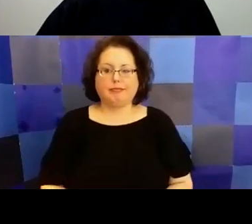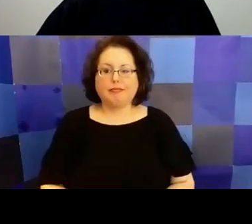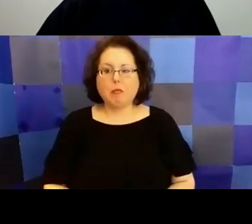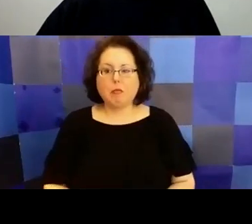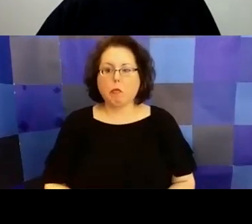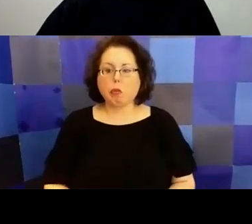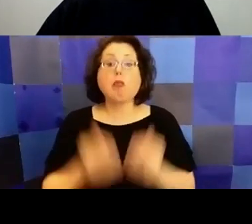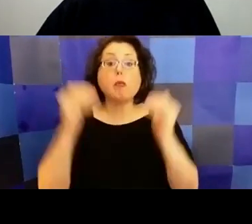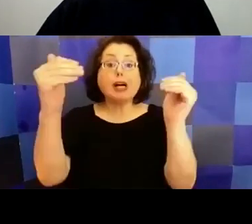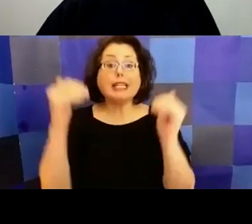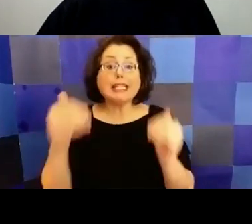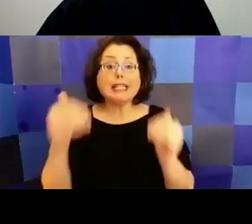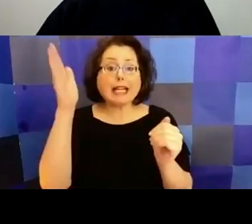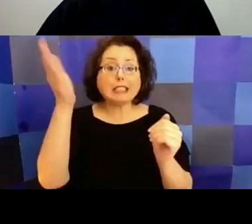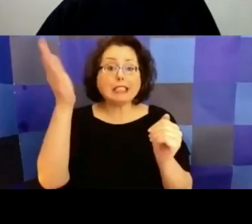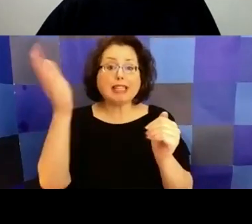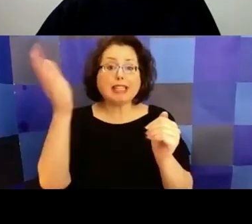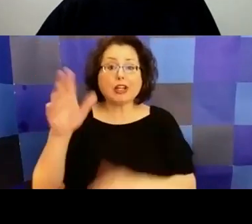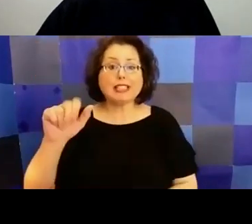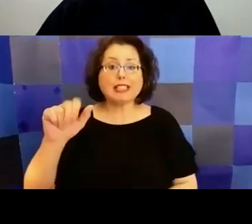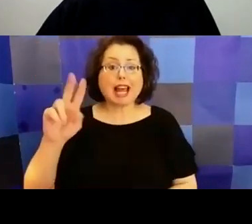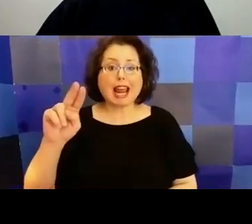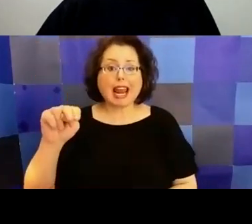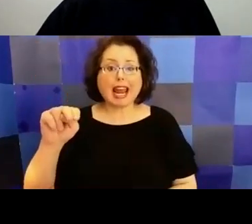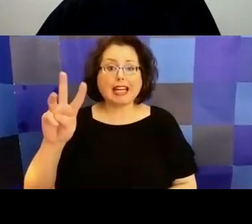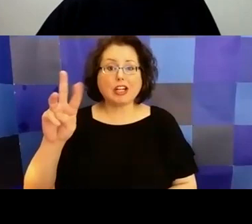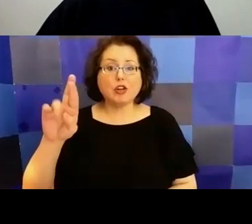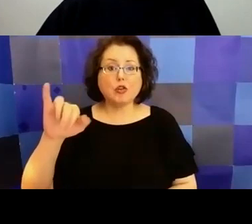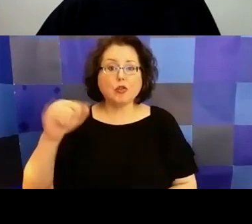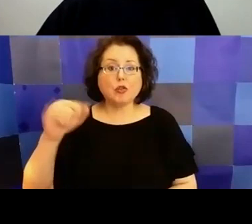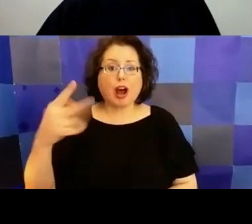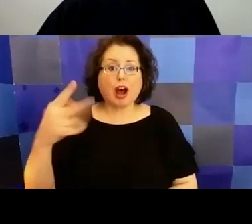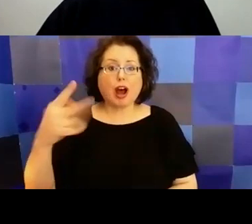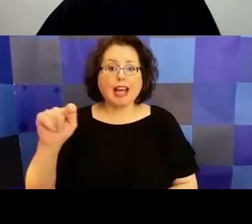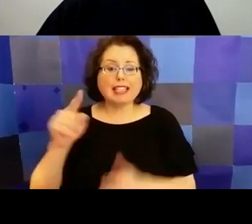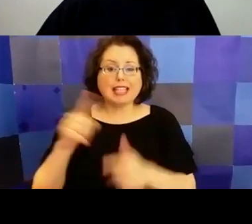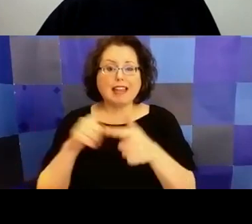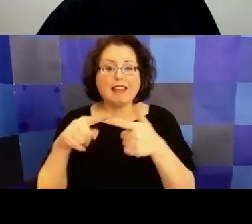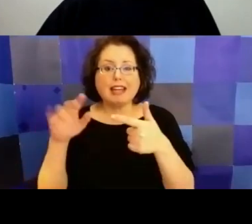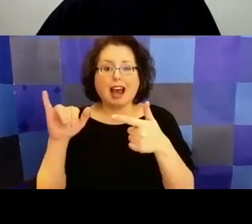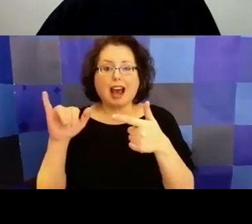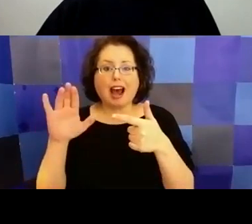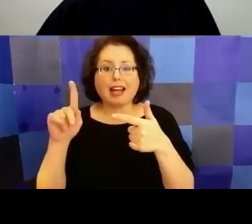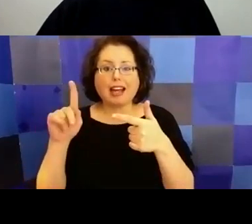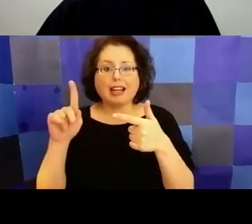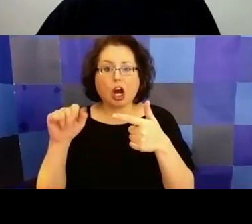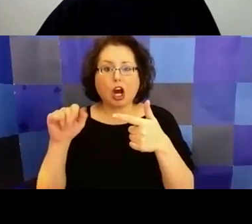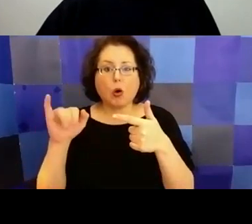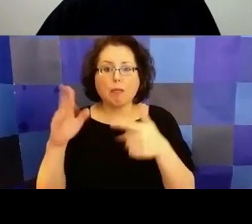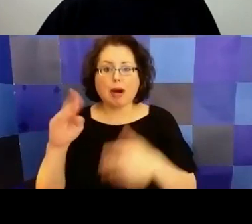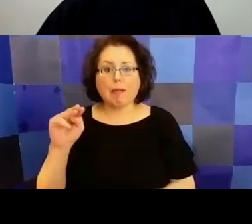Next speaker is Ann Wright, followed by Aikahana Halmakina.